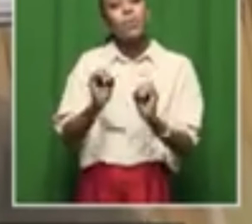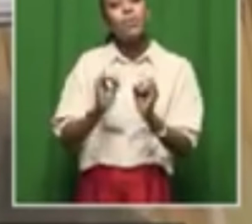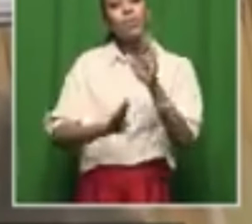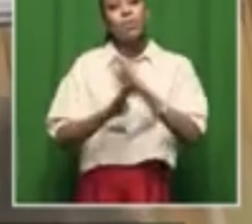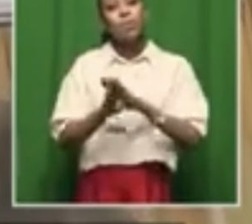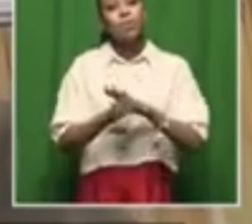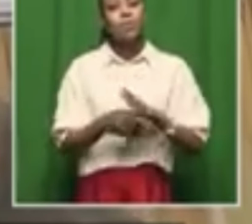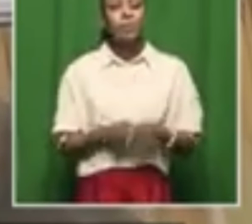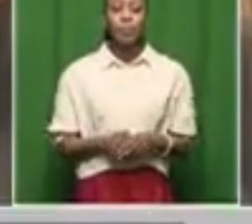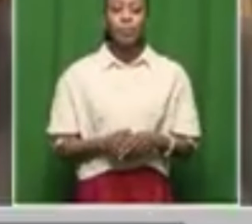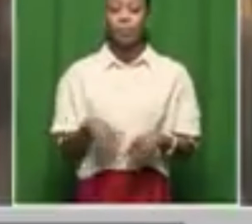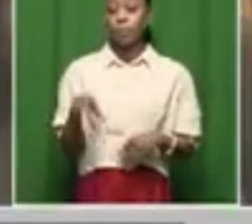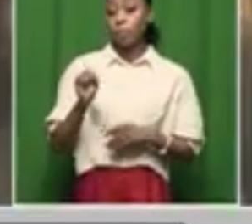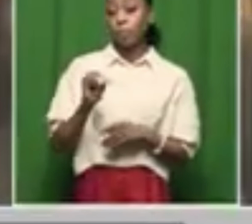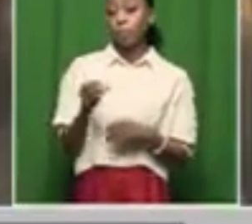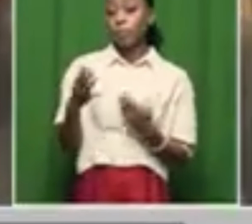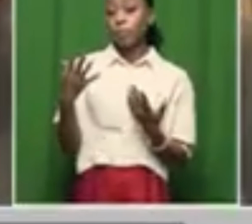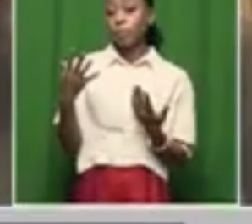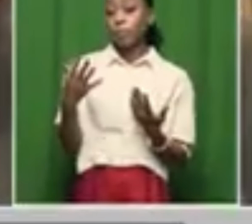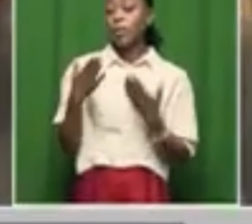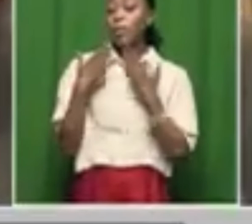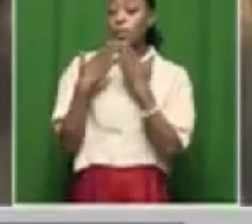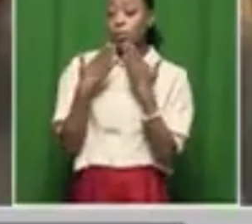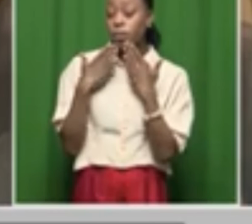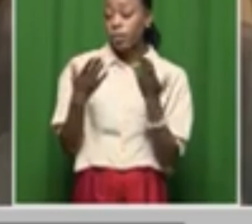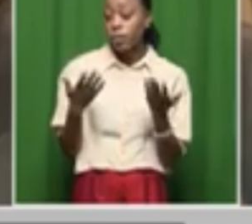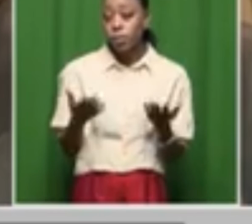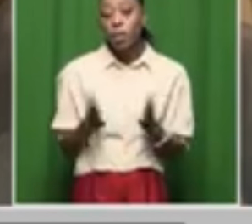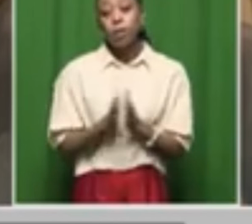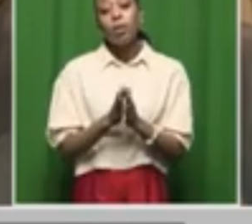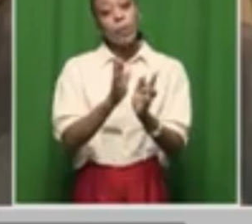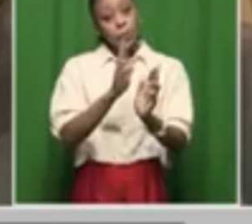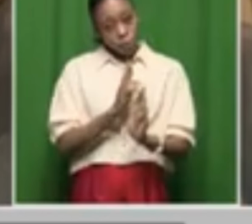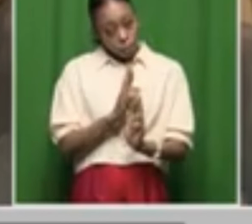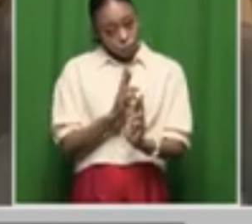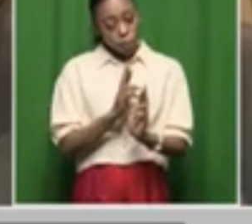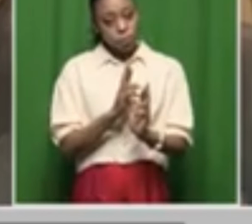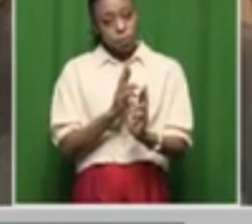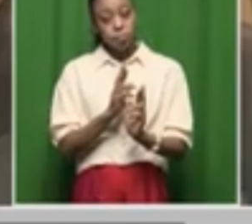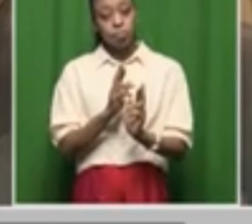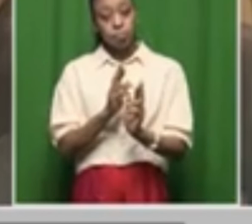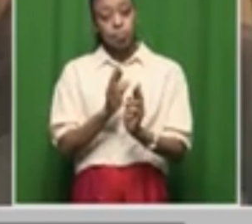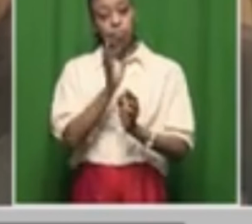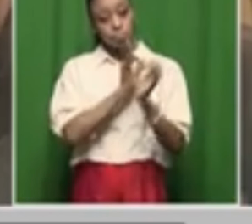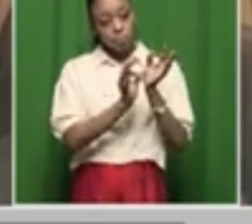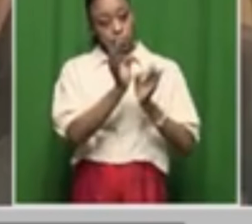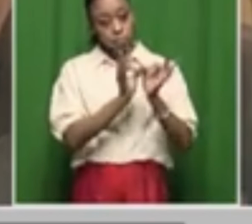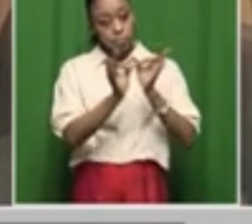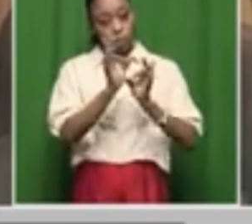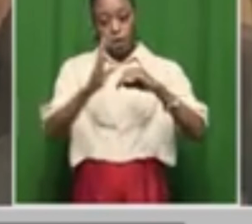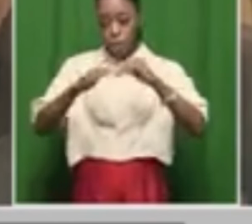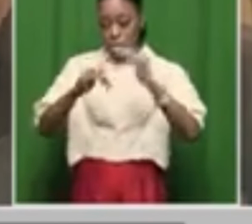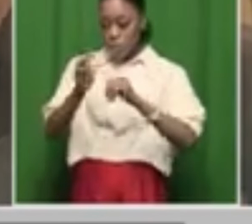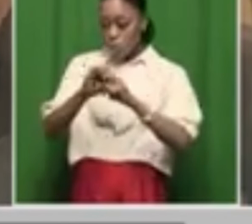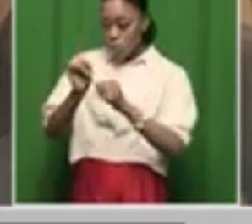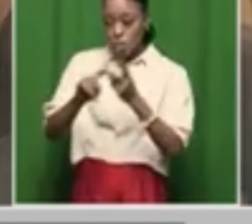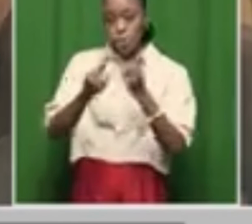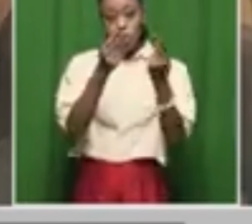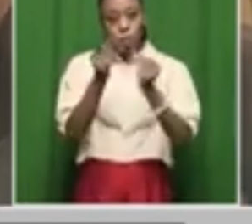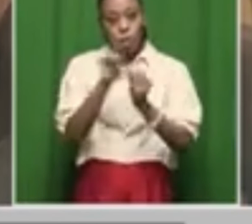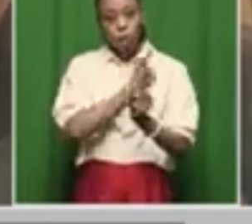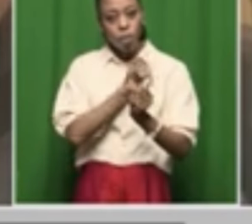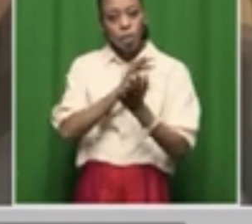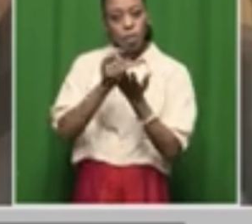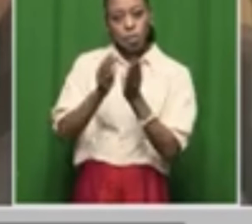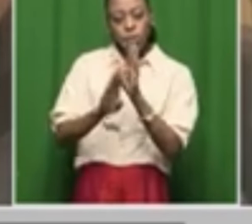Yeah. So, Minister, thank you for responding and certainly talking to us about what's being built, what's being done to help